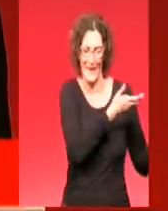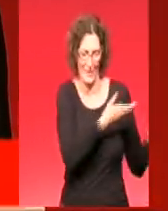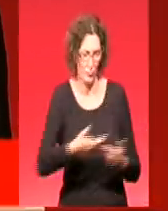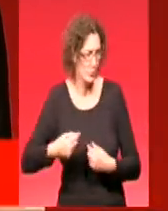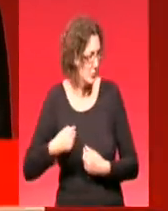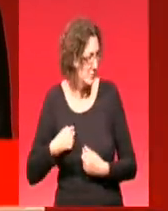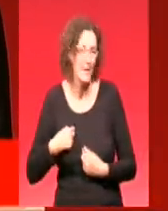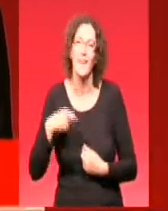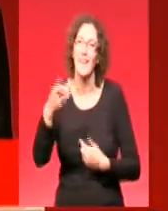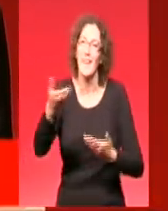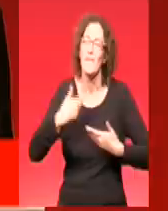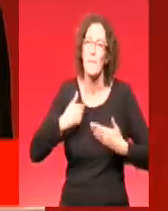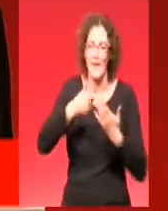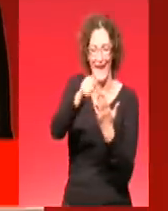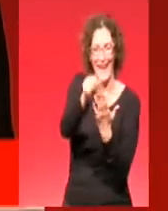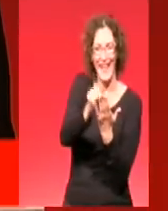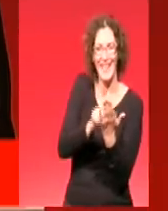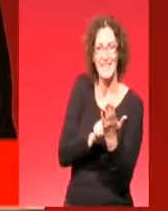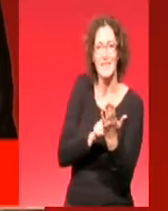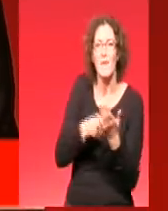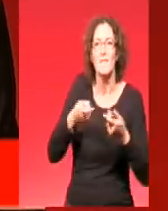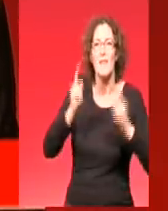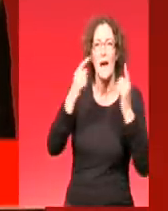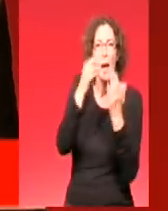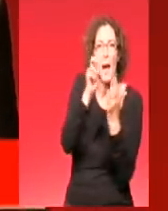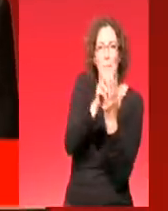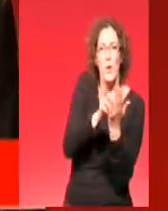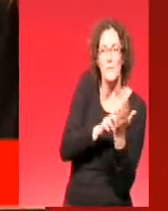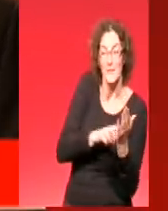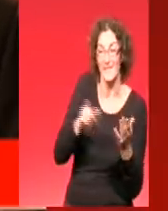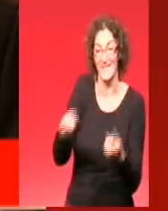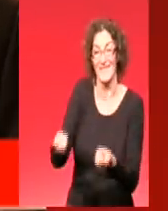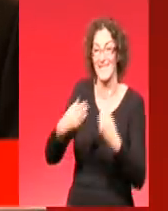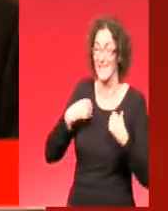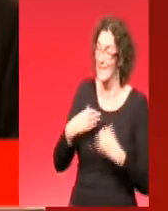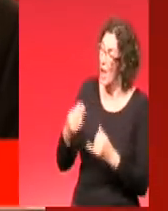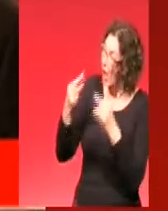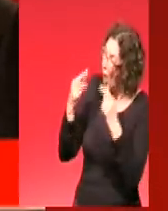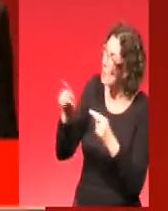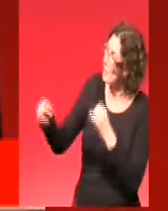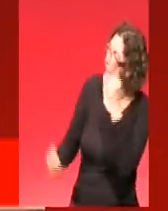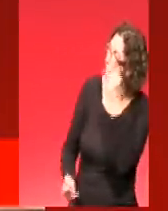list of ministerial appointments that I'd had, and he said, "And we sincerely hope this will be your last job."